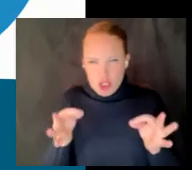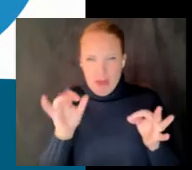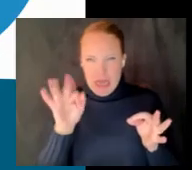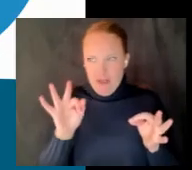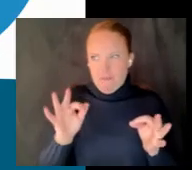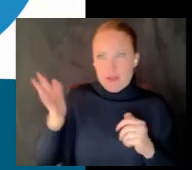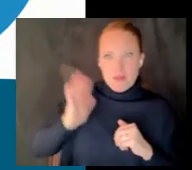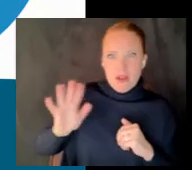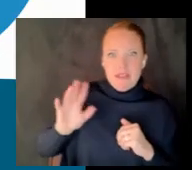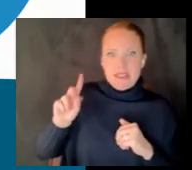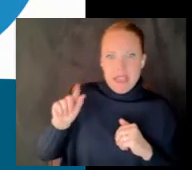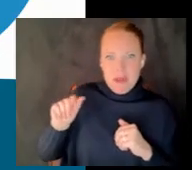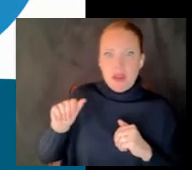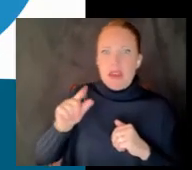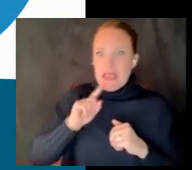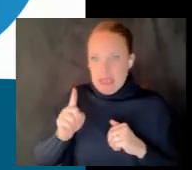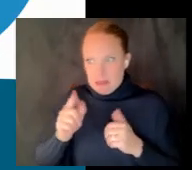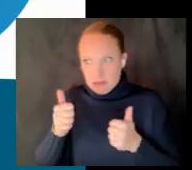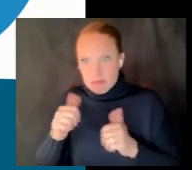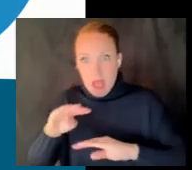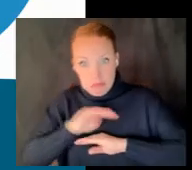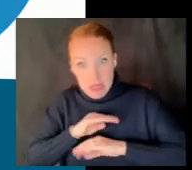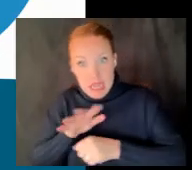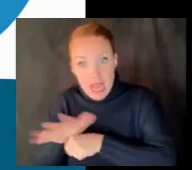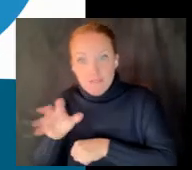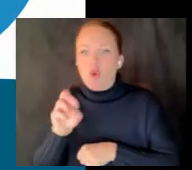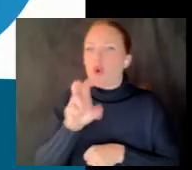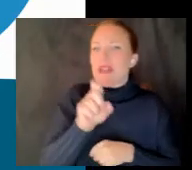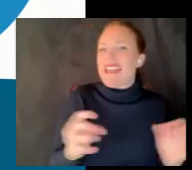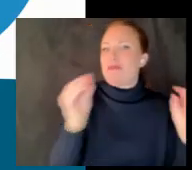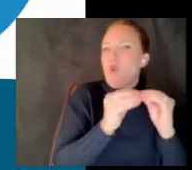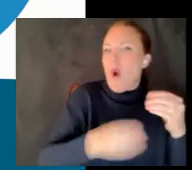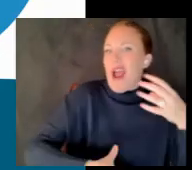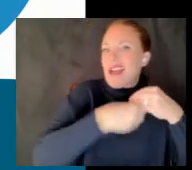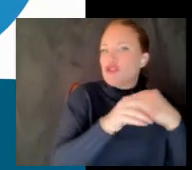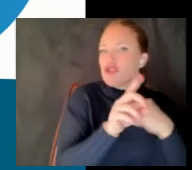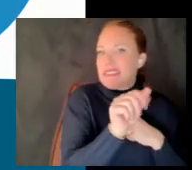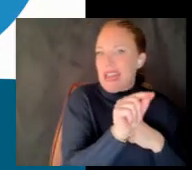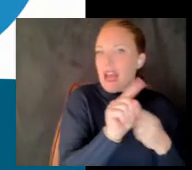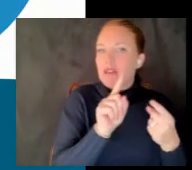sufficient or if additional data is needed to make that determination.